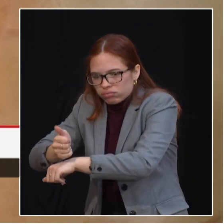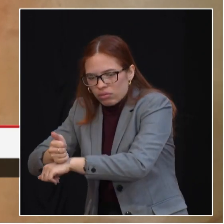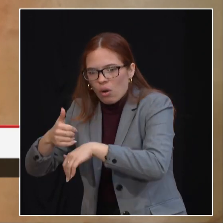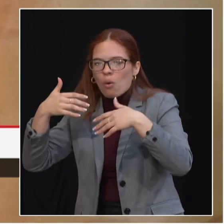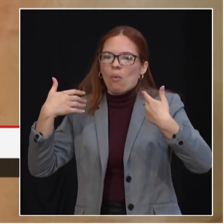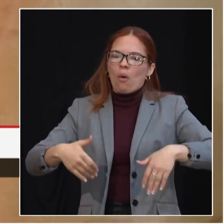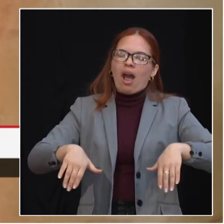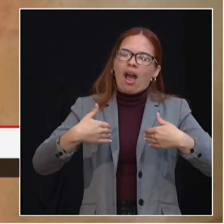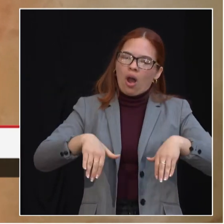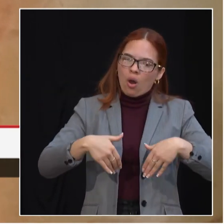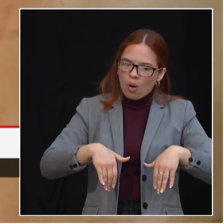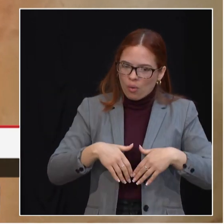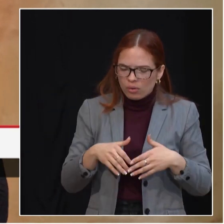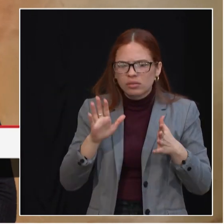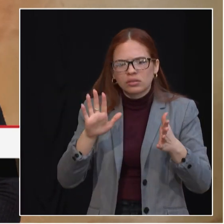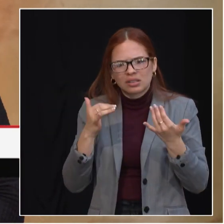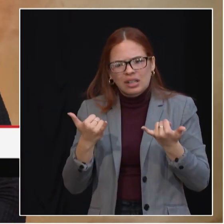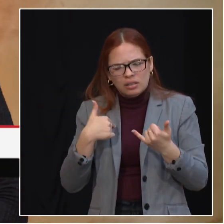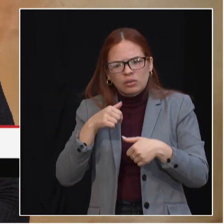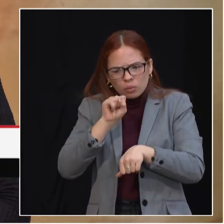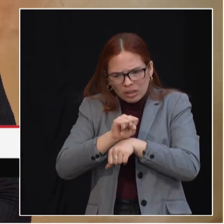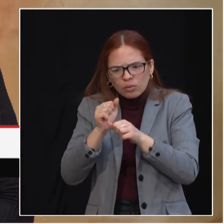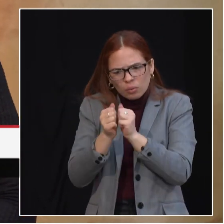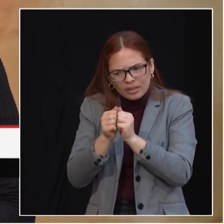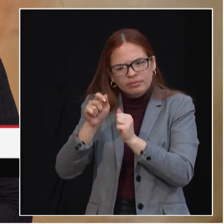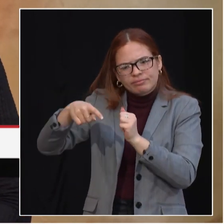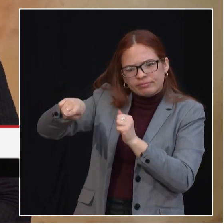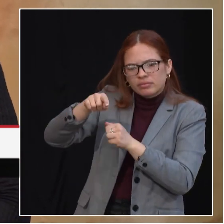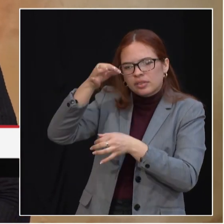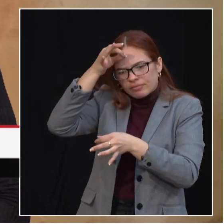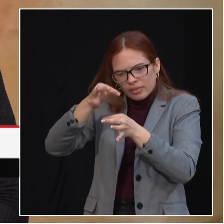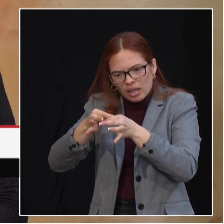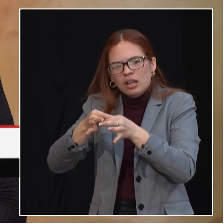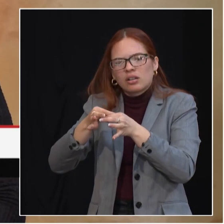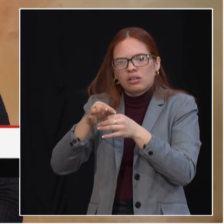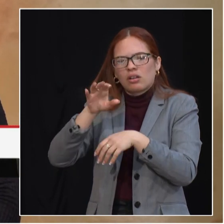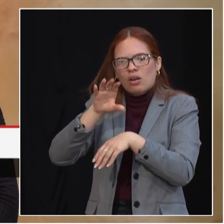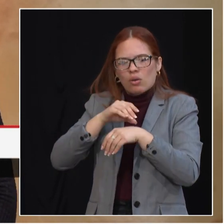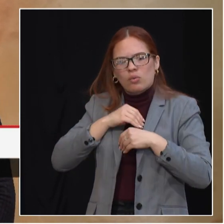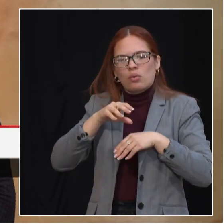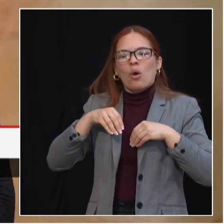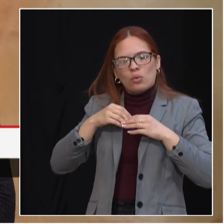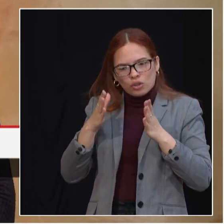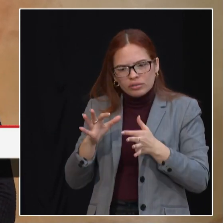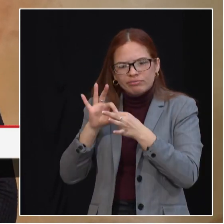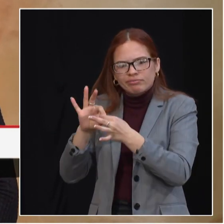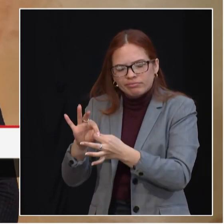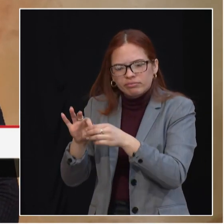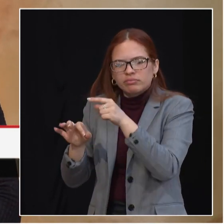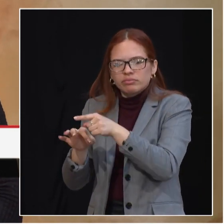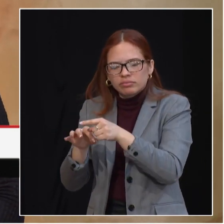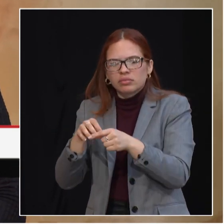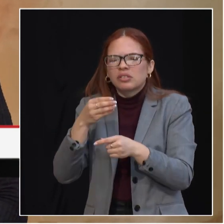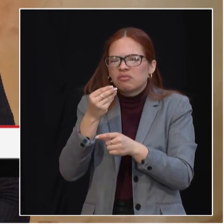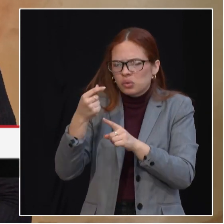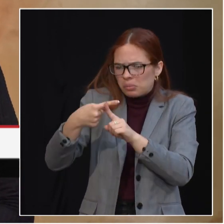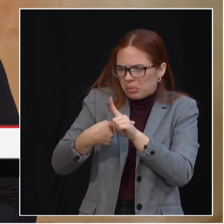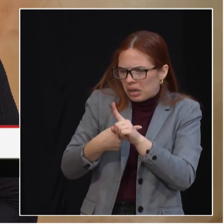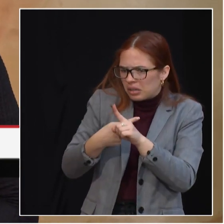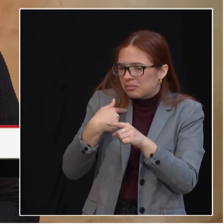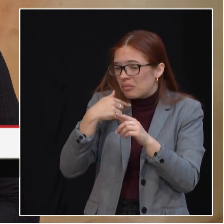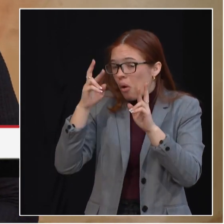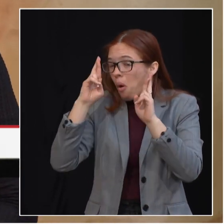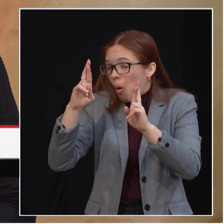We are currently working with faith-based property owners where we expect to bring in the coming months housing to